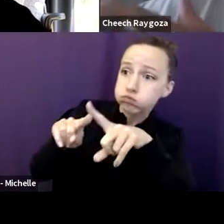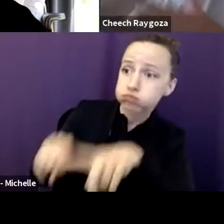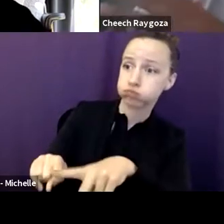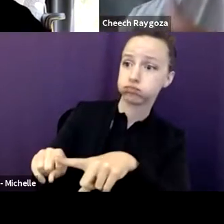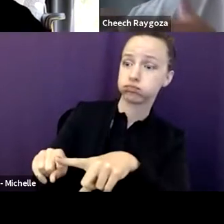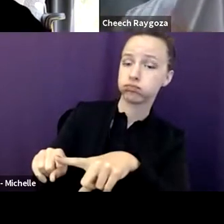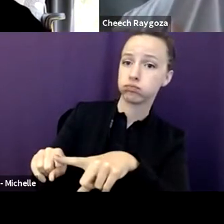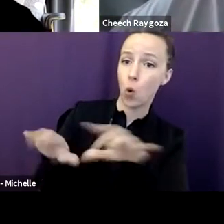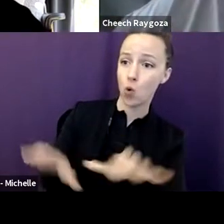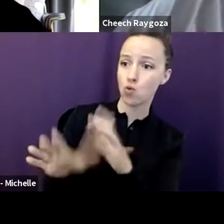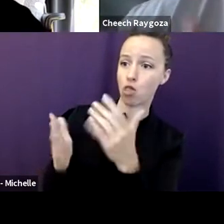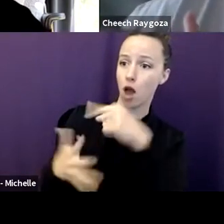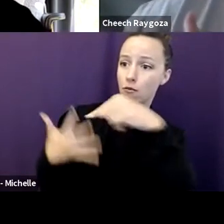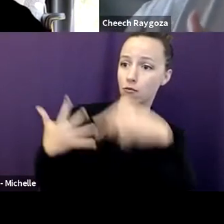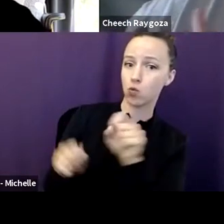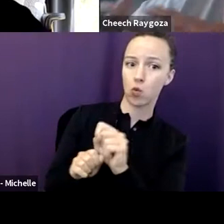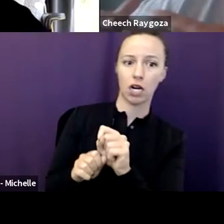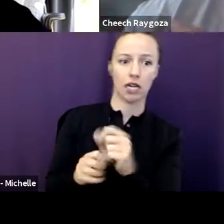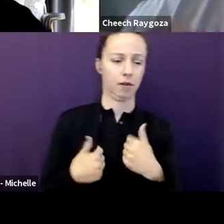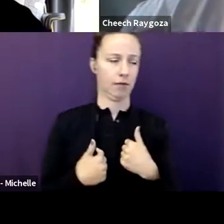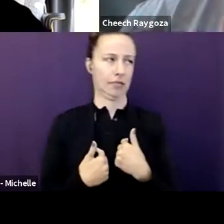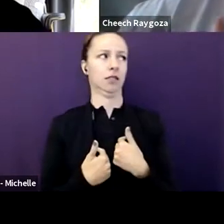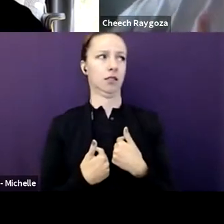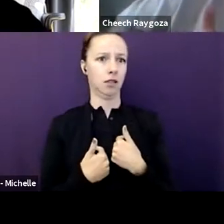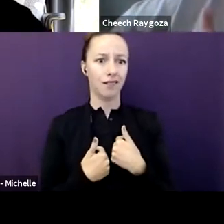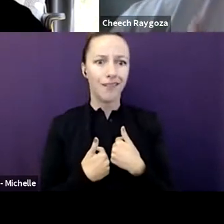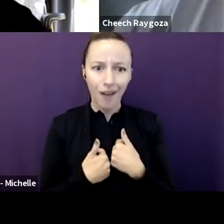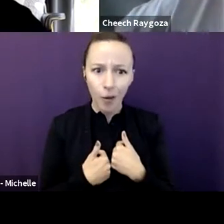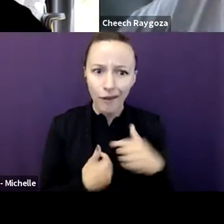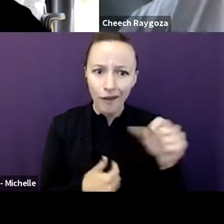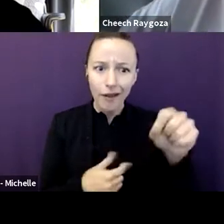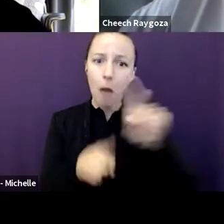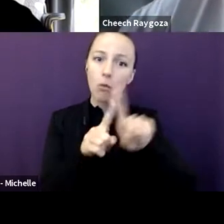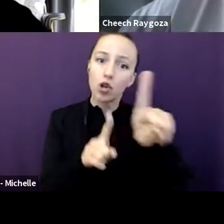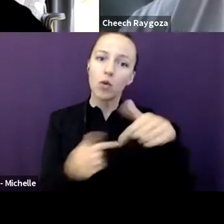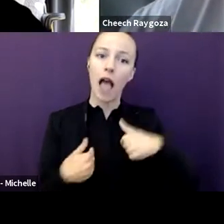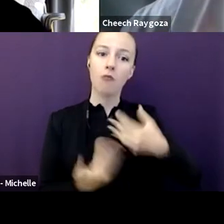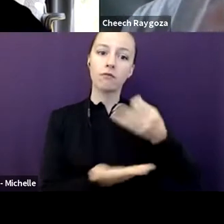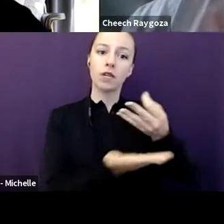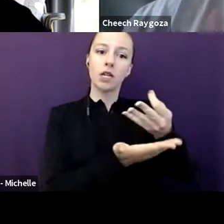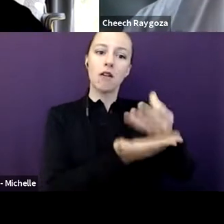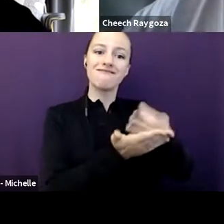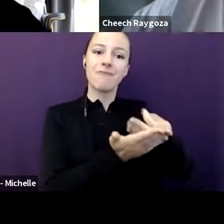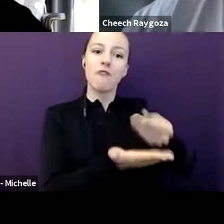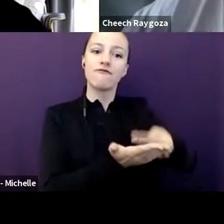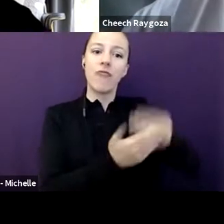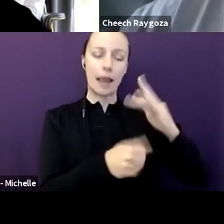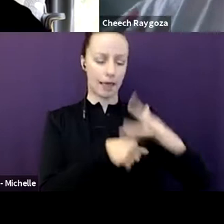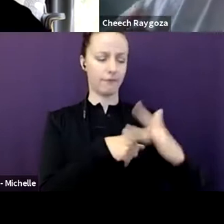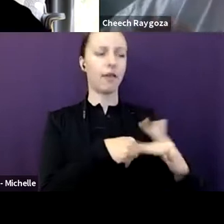to do a lot of this work." I'm going like, "Well, yeah, but you guys have funding for it. Like, what's up with